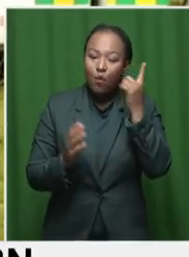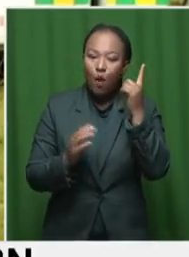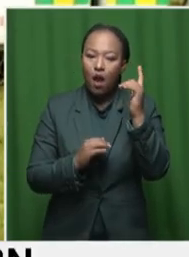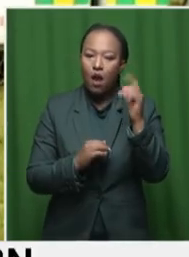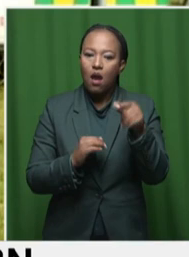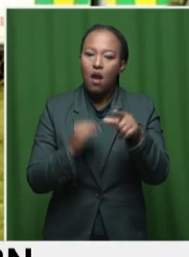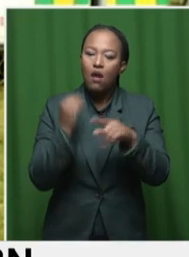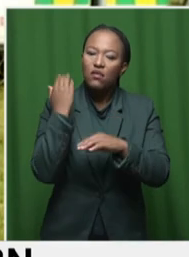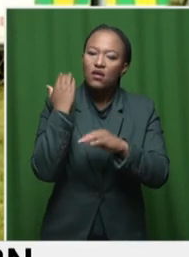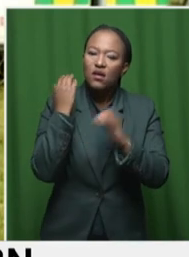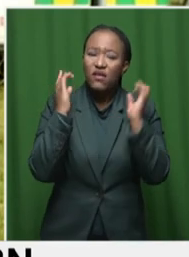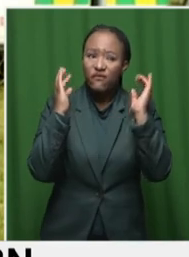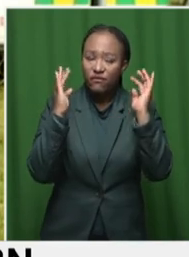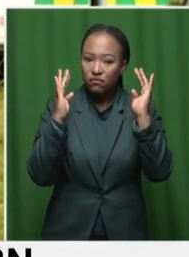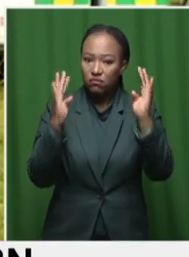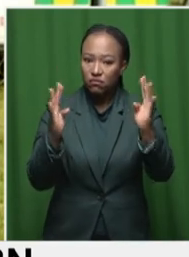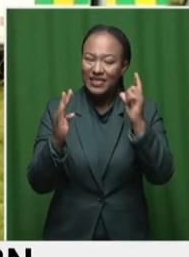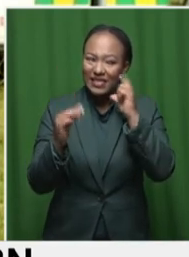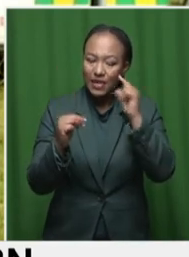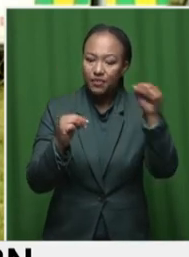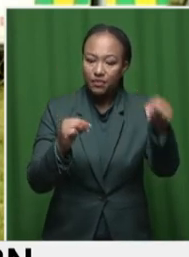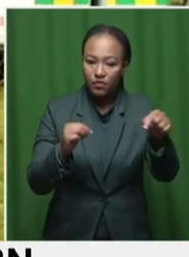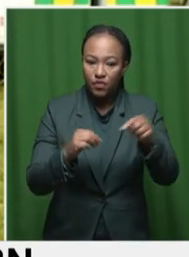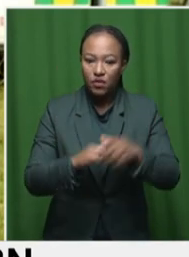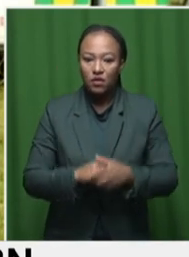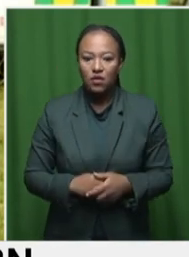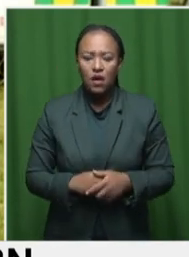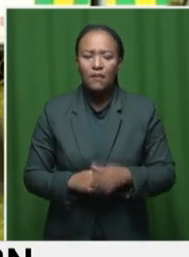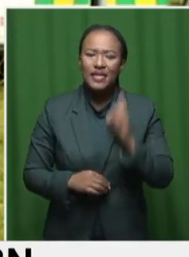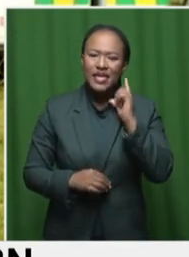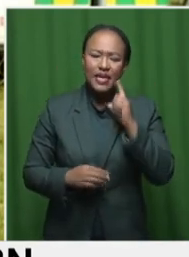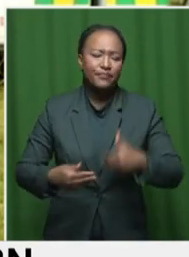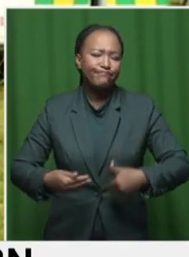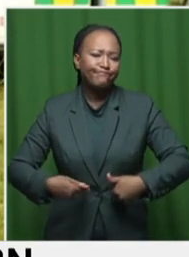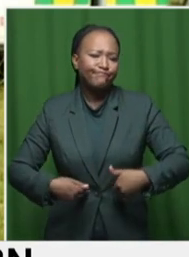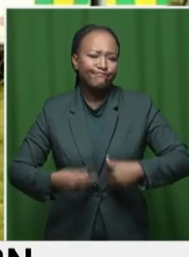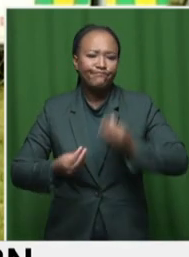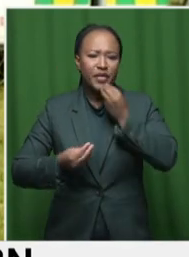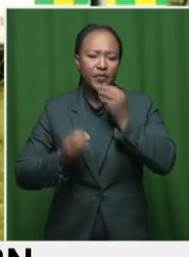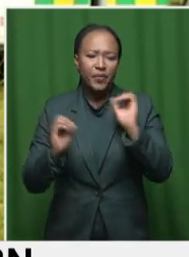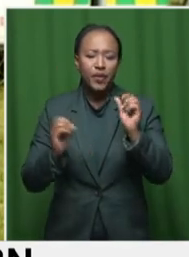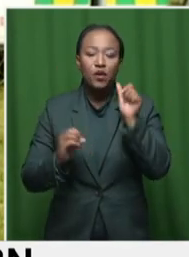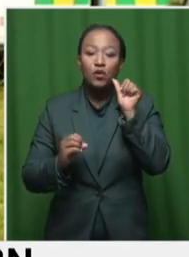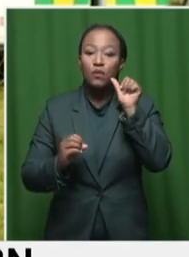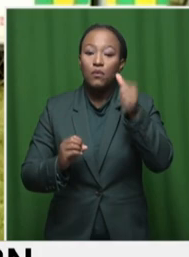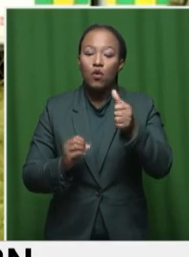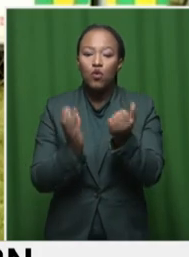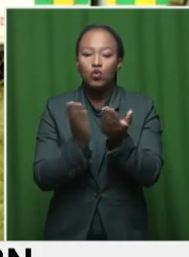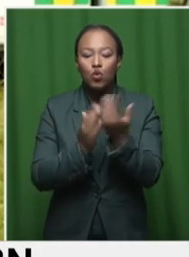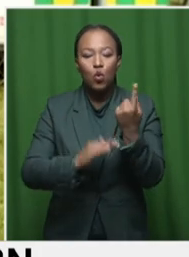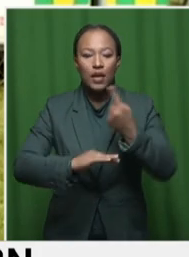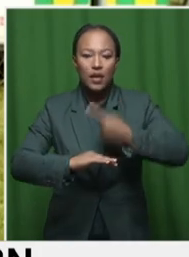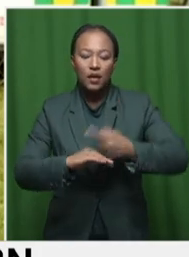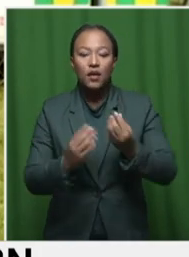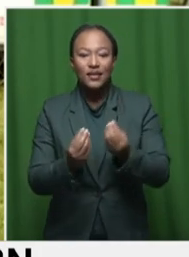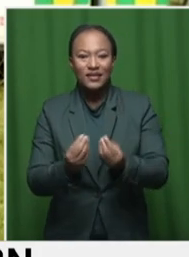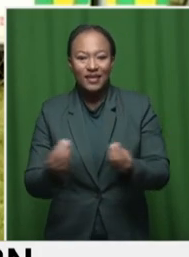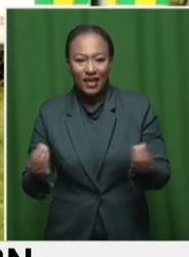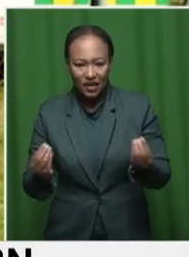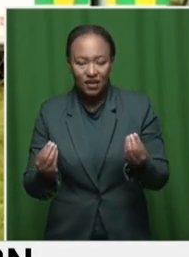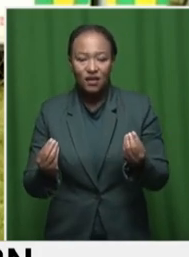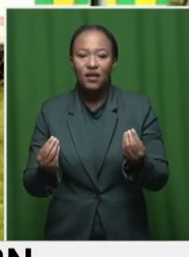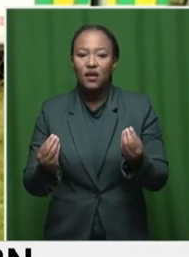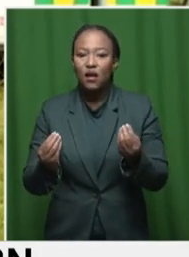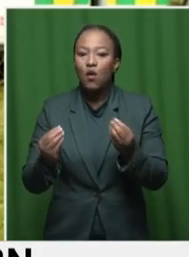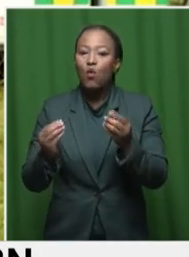still sleep in the forest. I will sleep on an empty stomach. Tomorrow it's school day. Our children will attend school